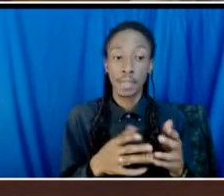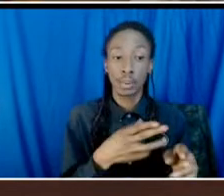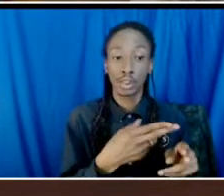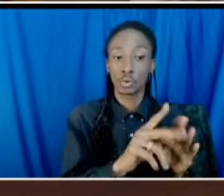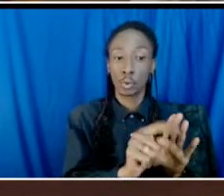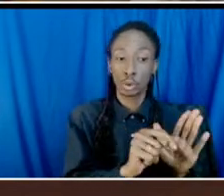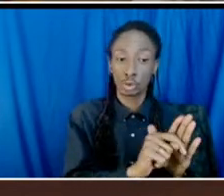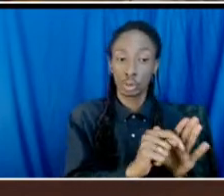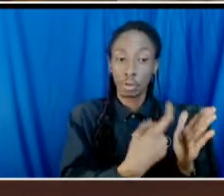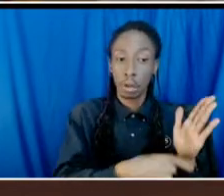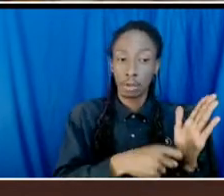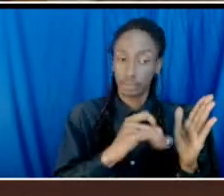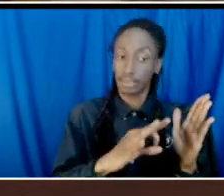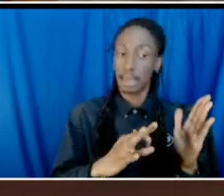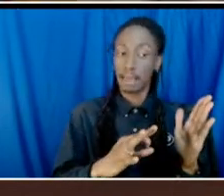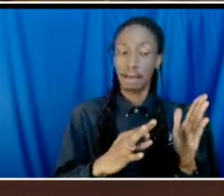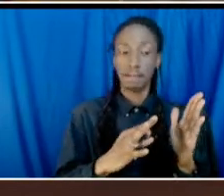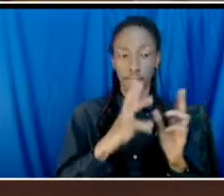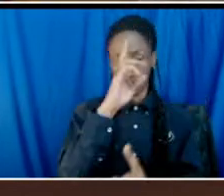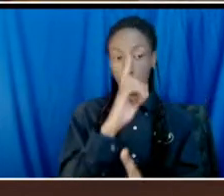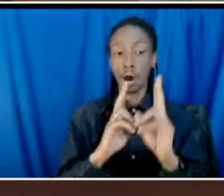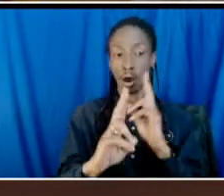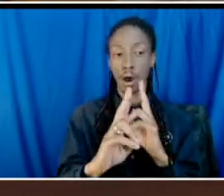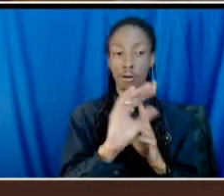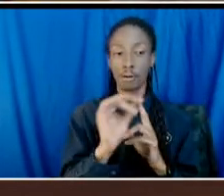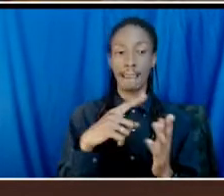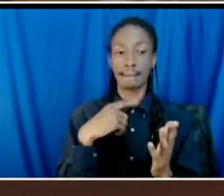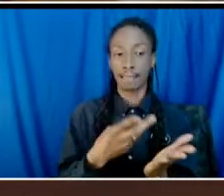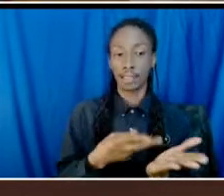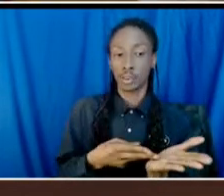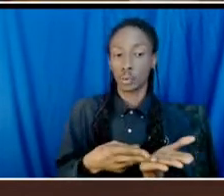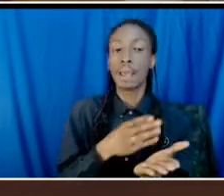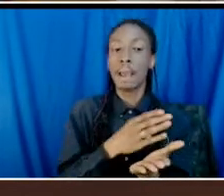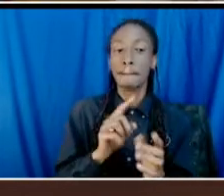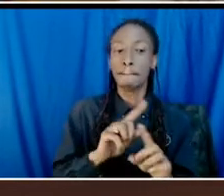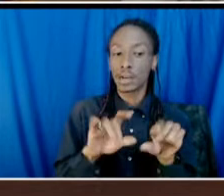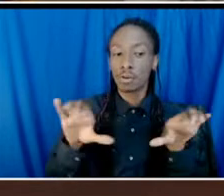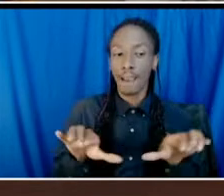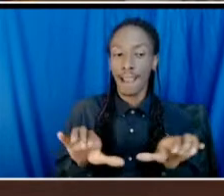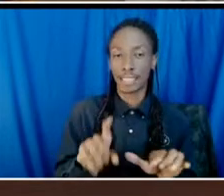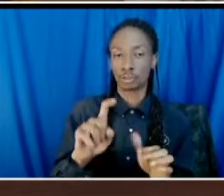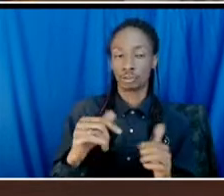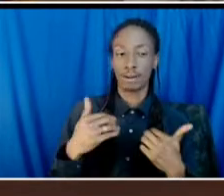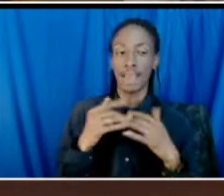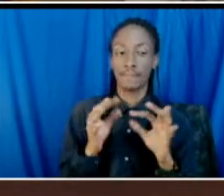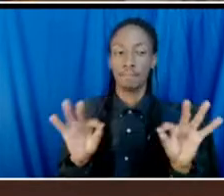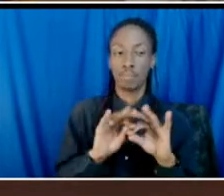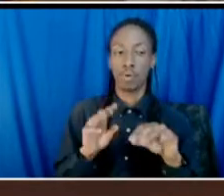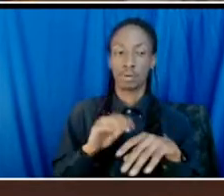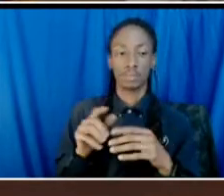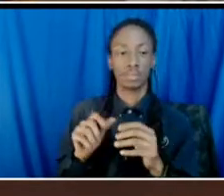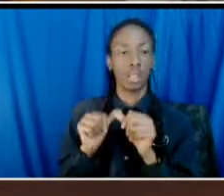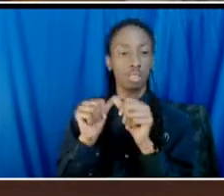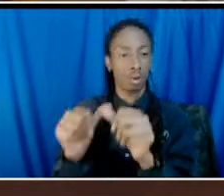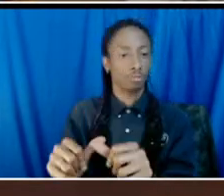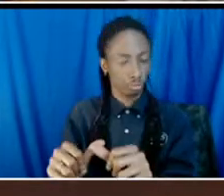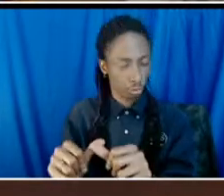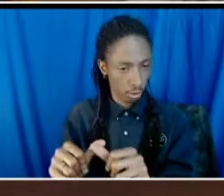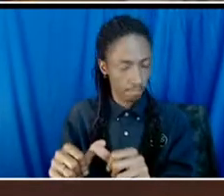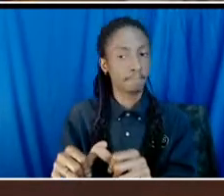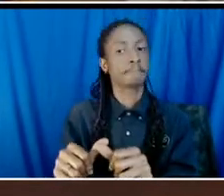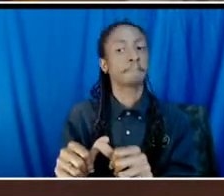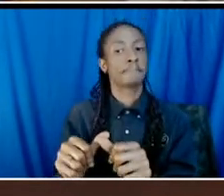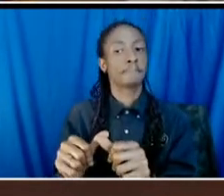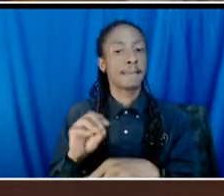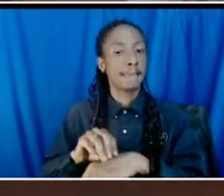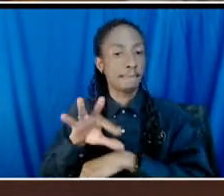acting honorably and telling the truth, but your actions should have an important long-term impact. They will help keep us on the